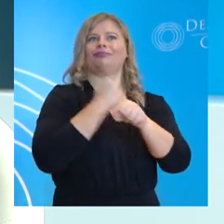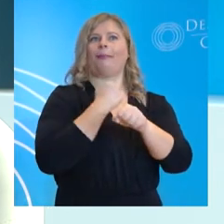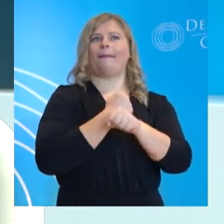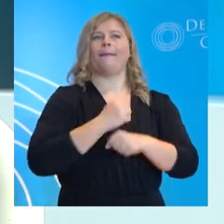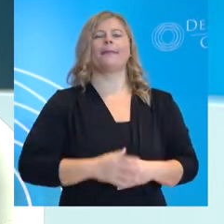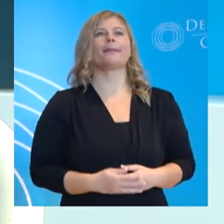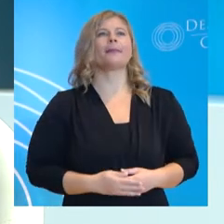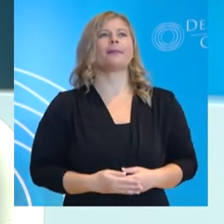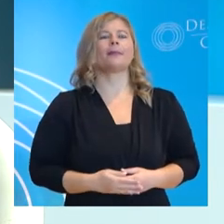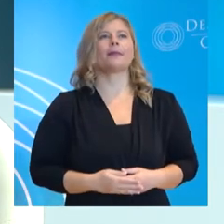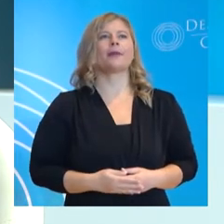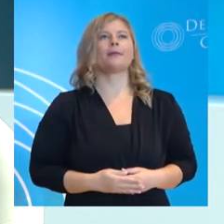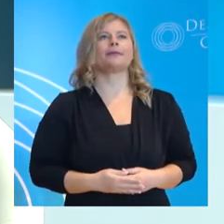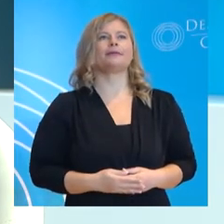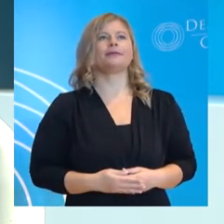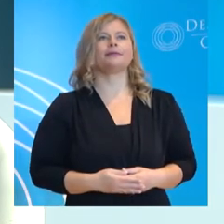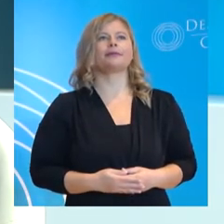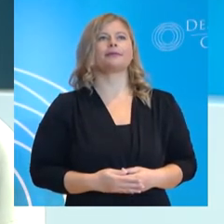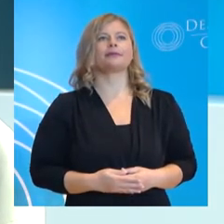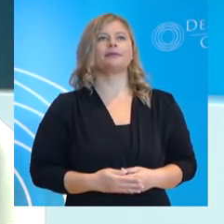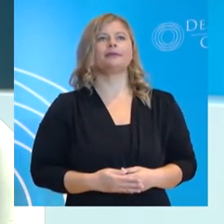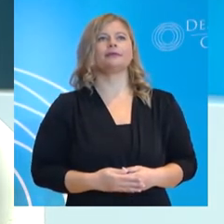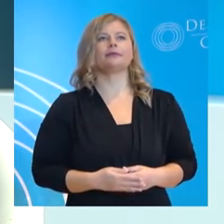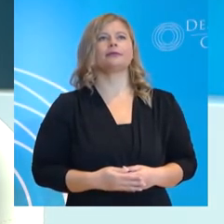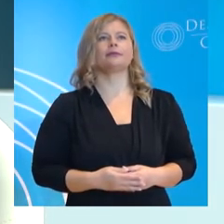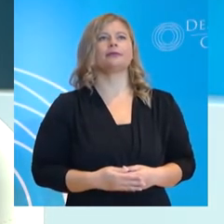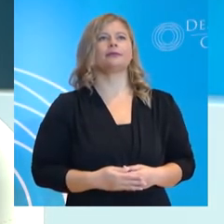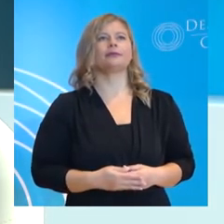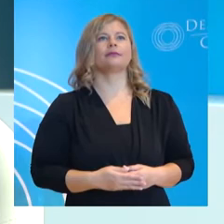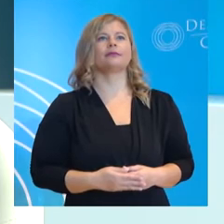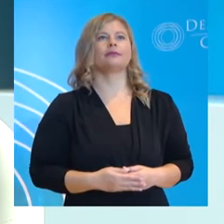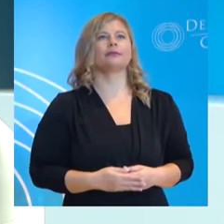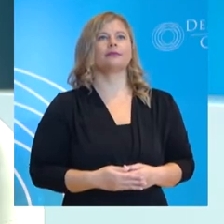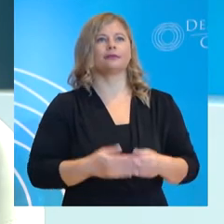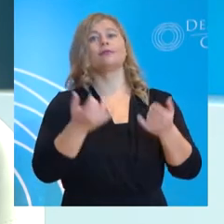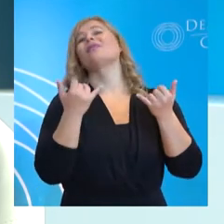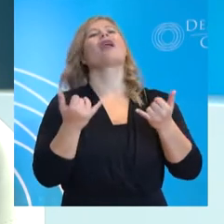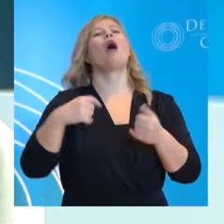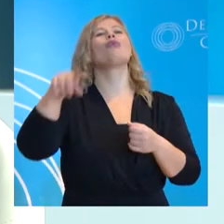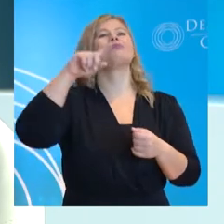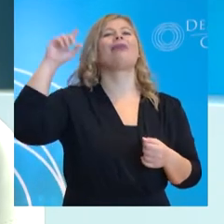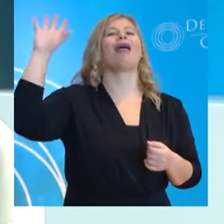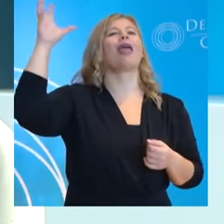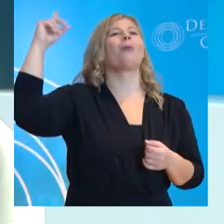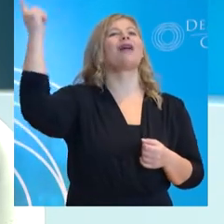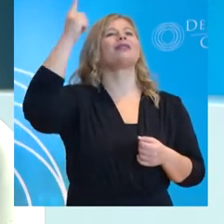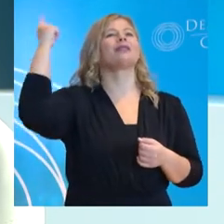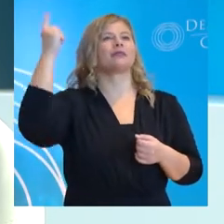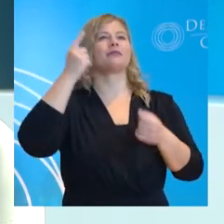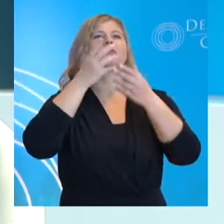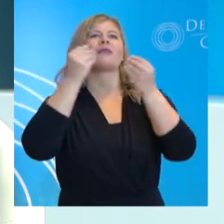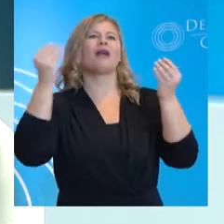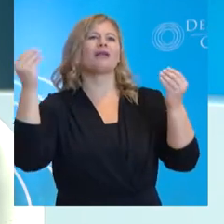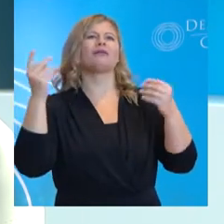World War II anymore. You're going to have climate migration. You're going to have all kinds of different kinds of asylum